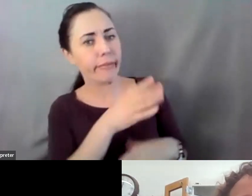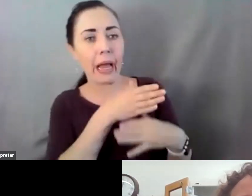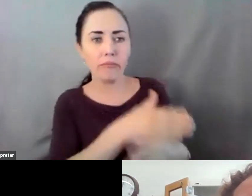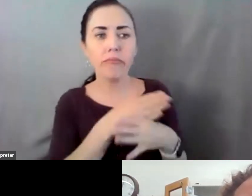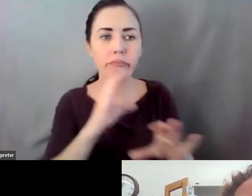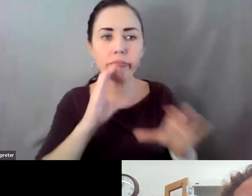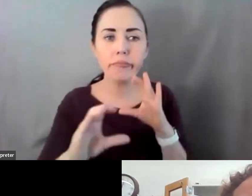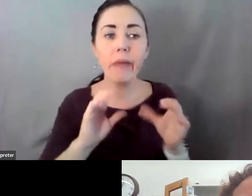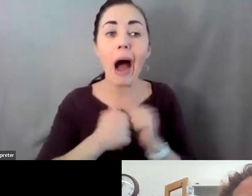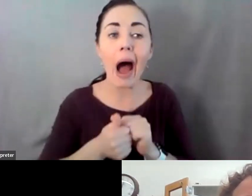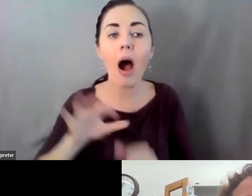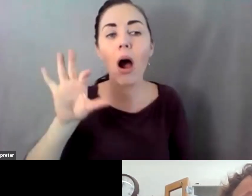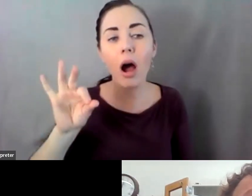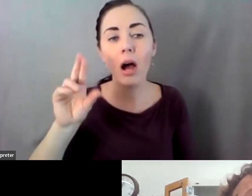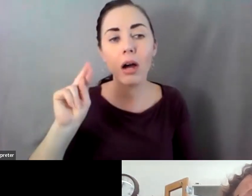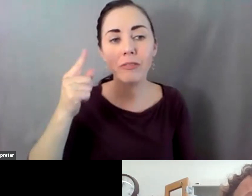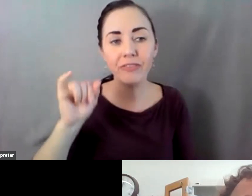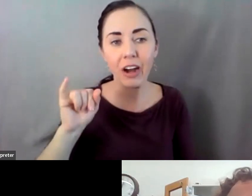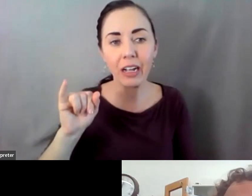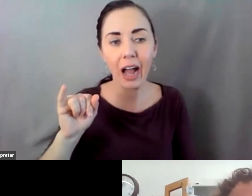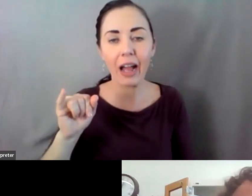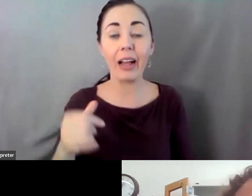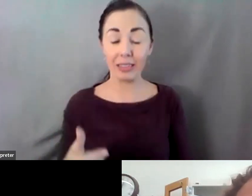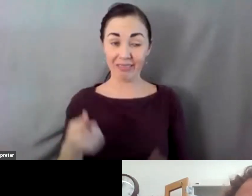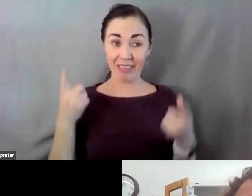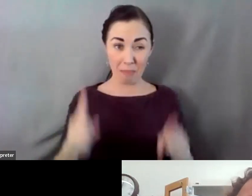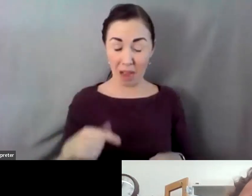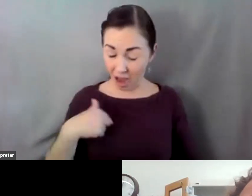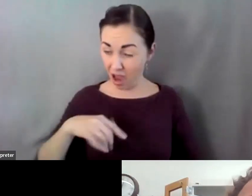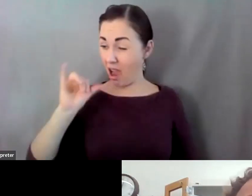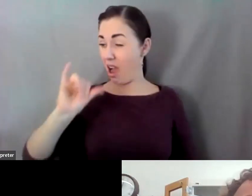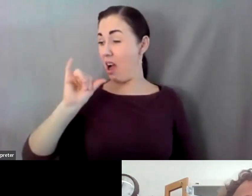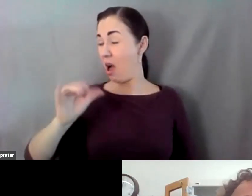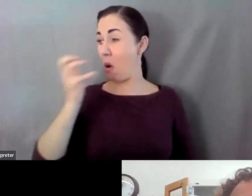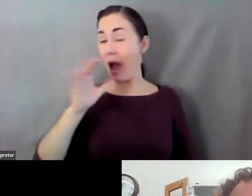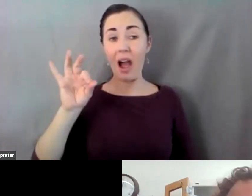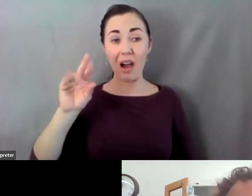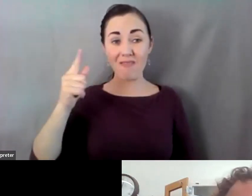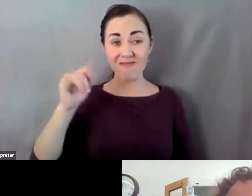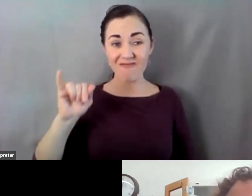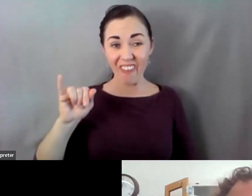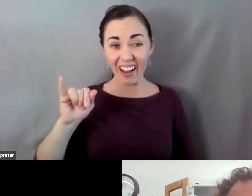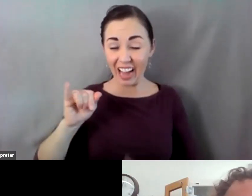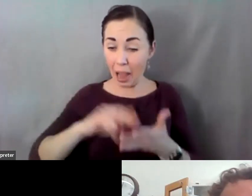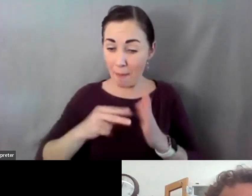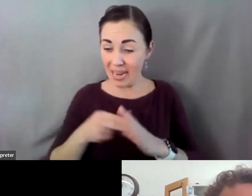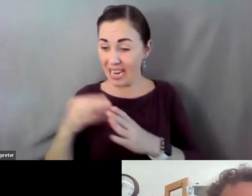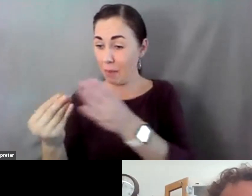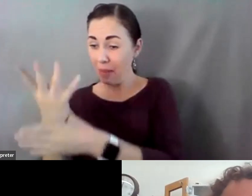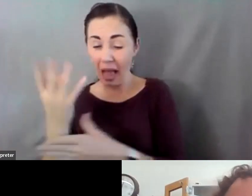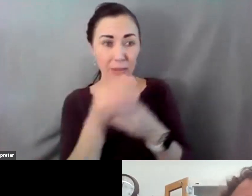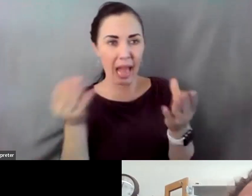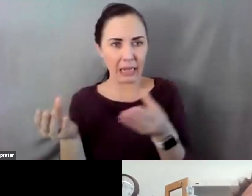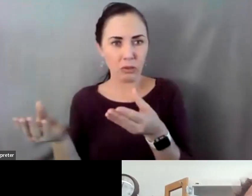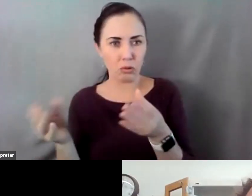do through their fungi. So when I learned that fungi could even allow plants to talk to each other, to some degree,